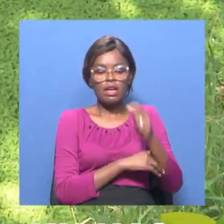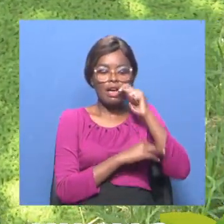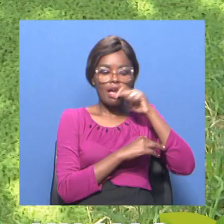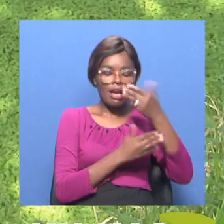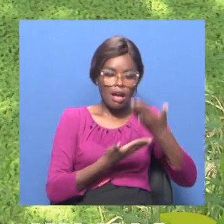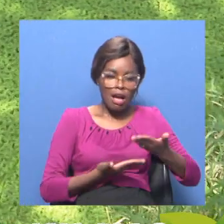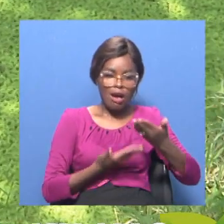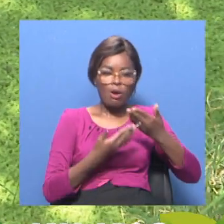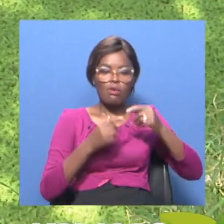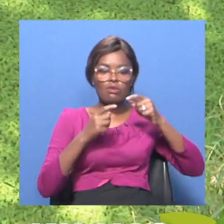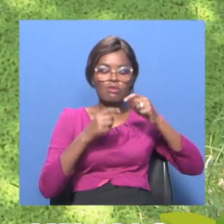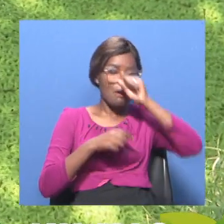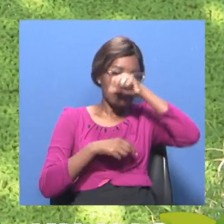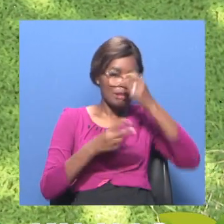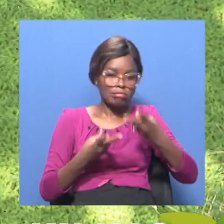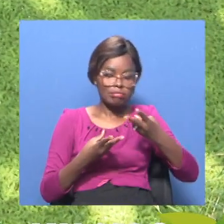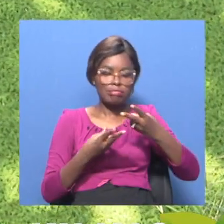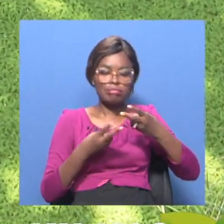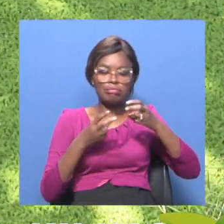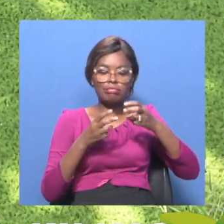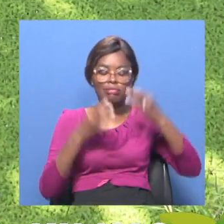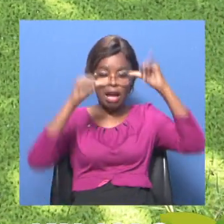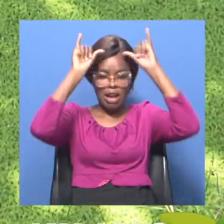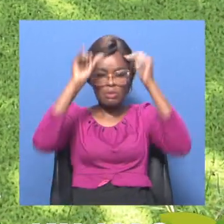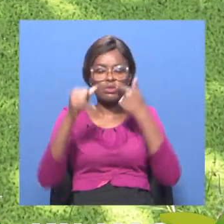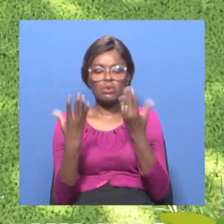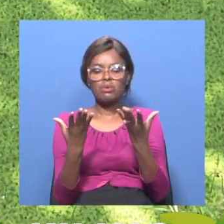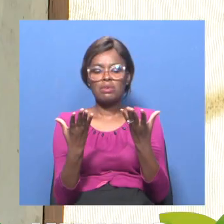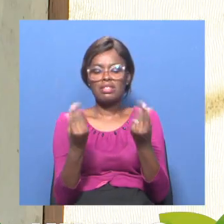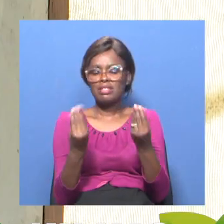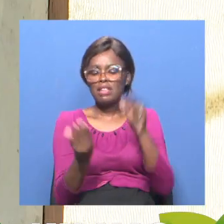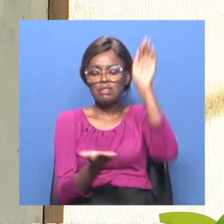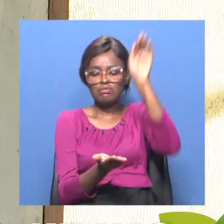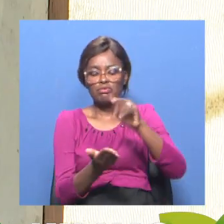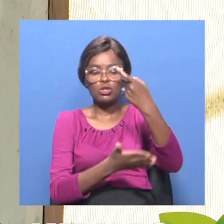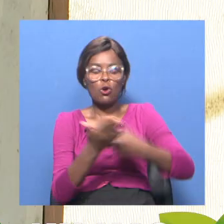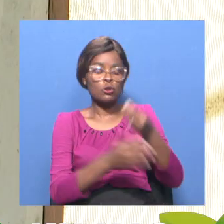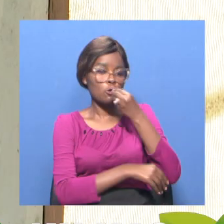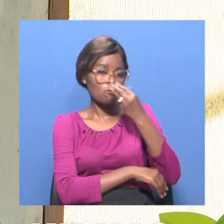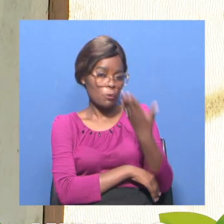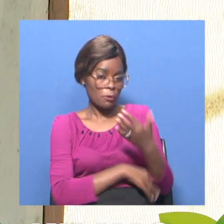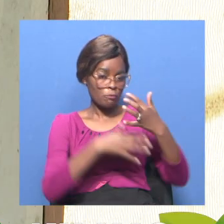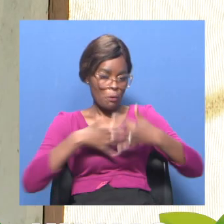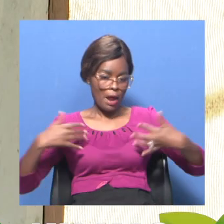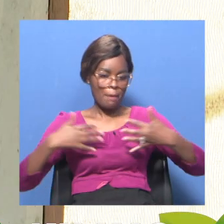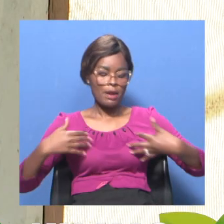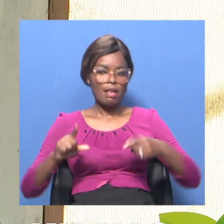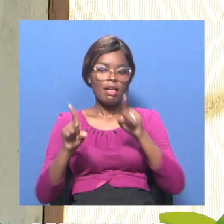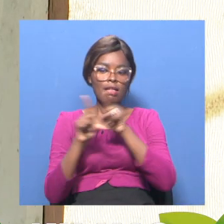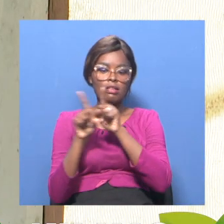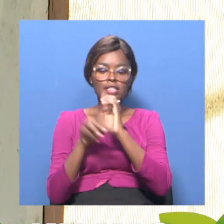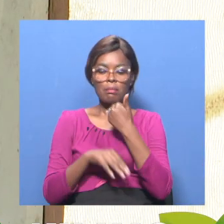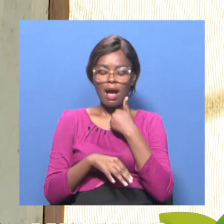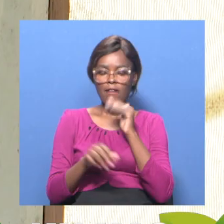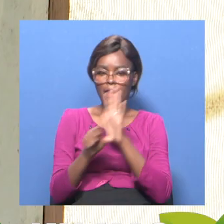cows or the pigs. So it's easier for us to cut the cost of feed. And the other way would be because we have a